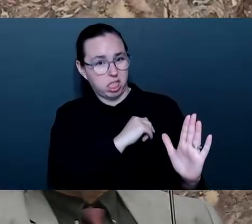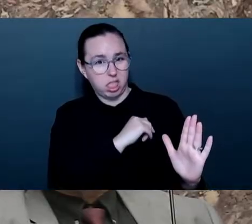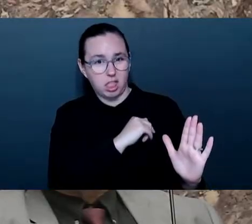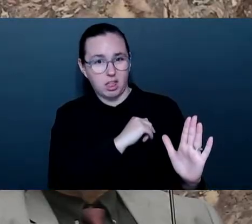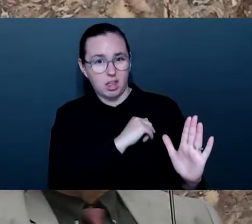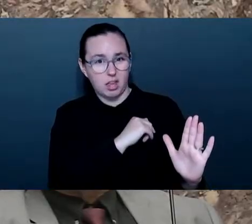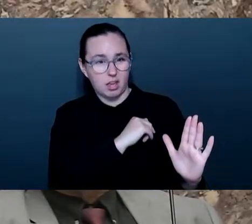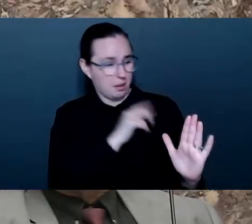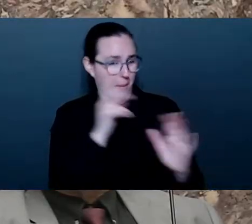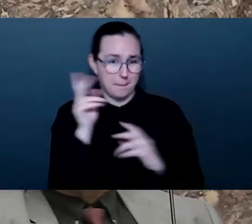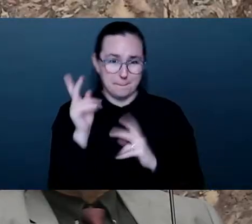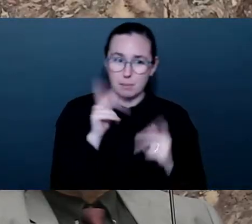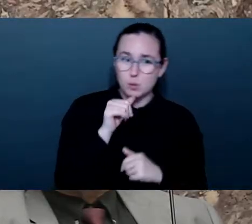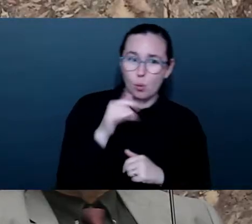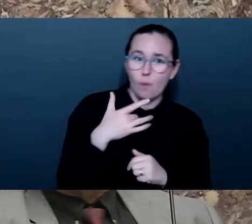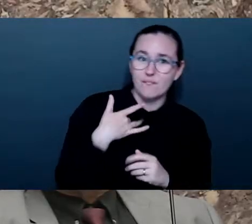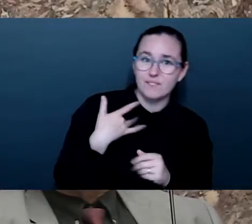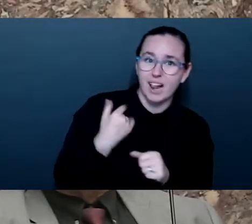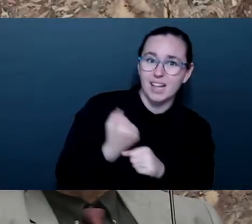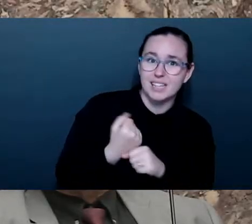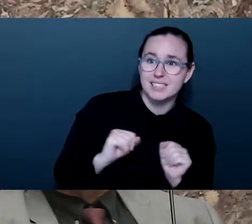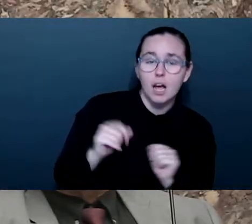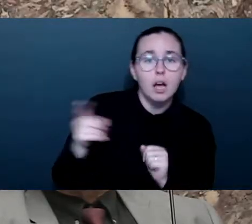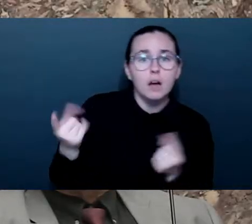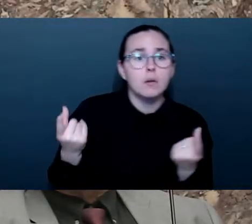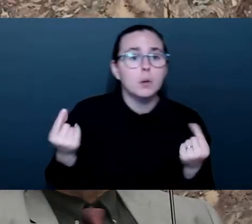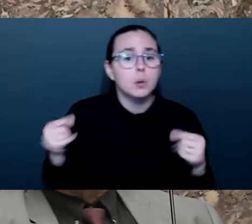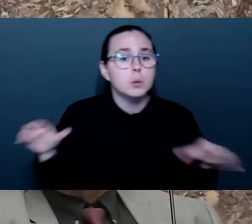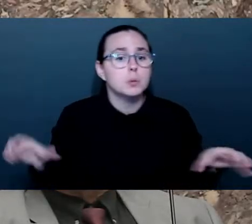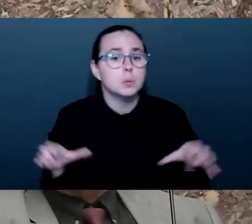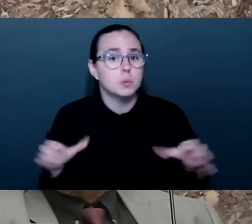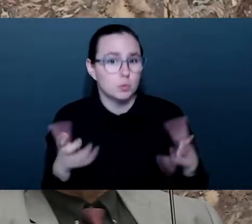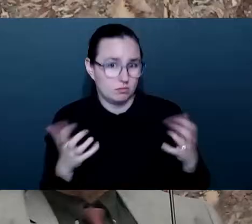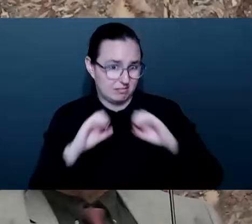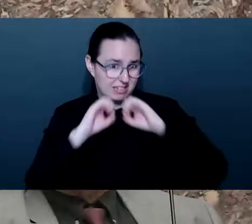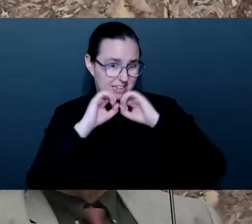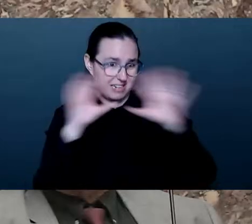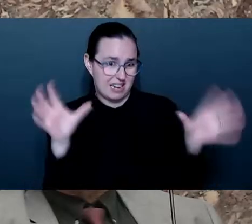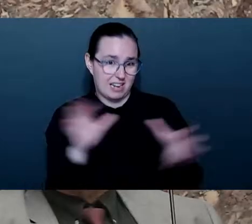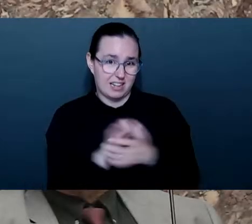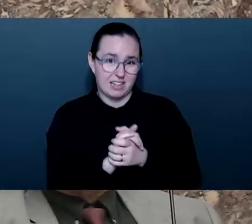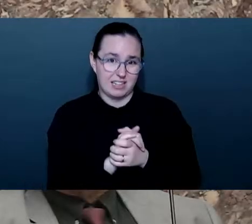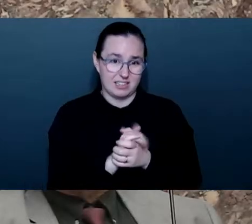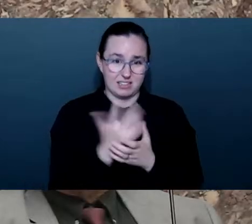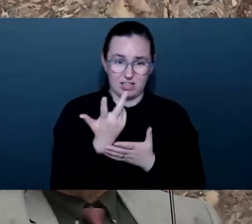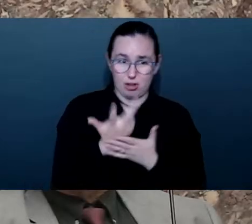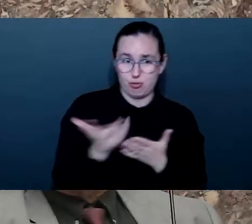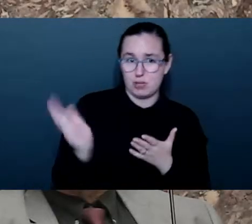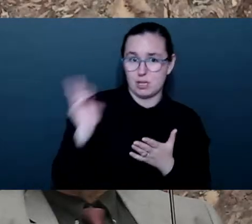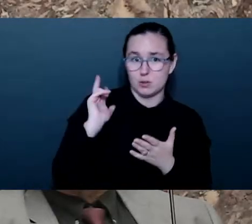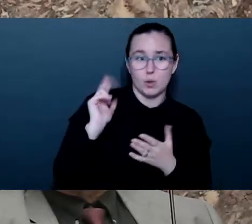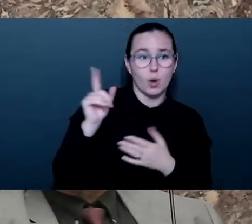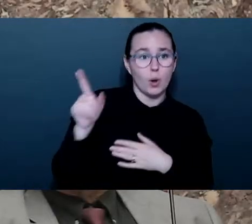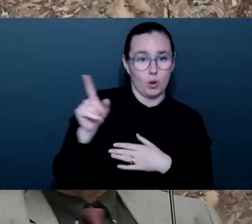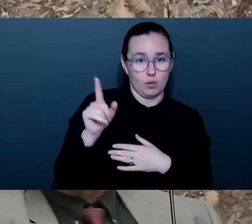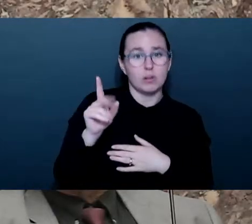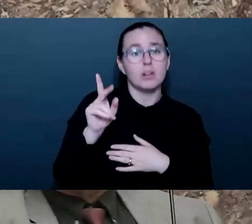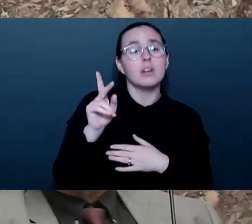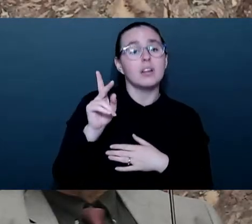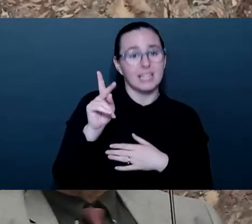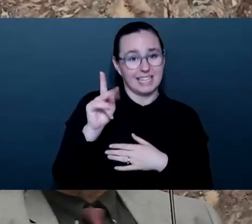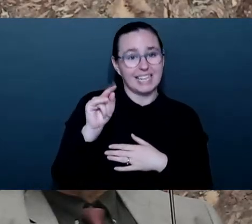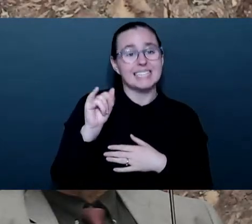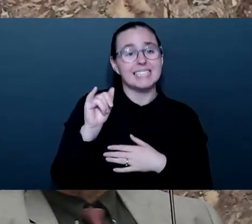3 weeks ago, a 17-year-old boy died in the Kitimat Hospital. His name was Vincent, and his death was entirely